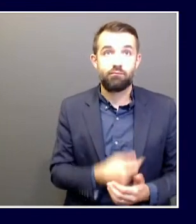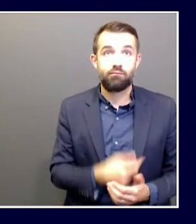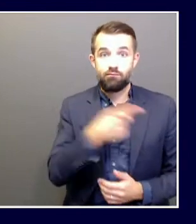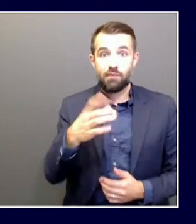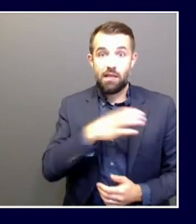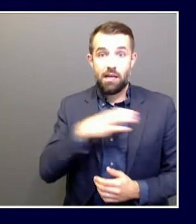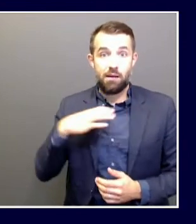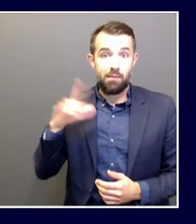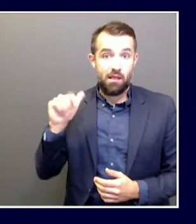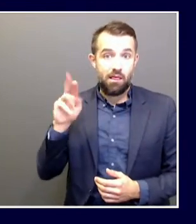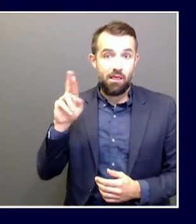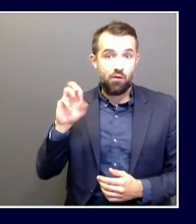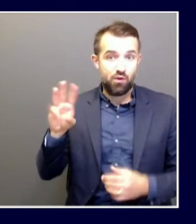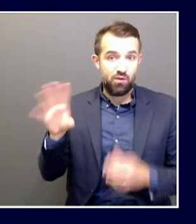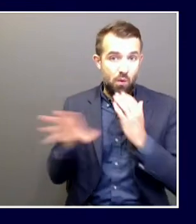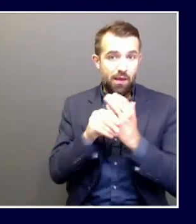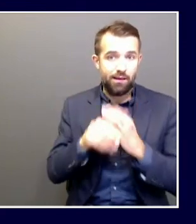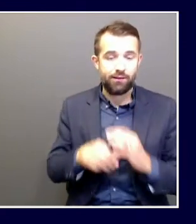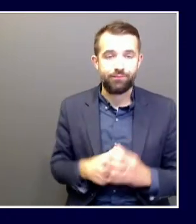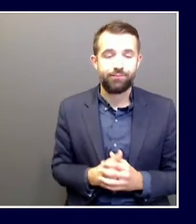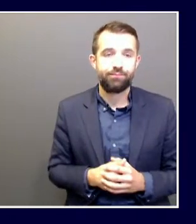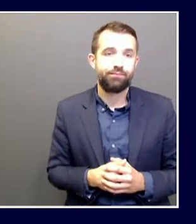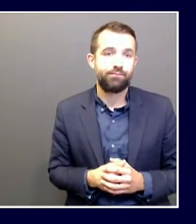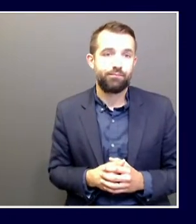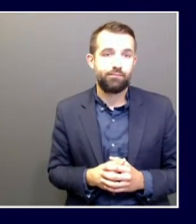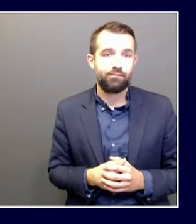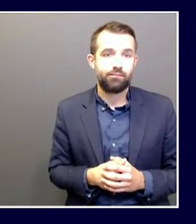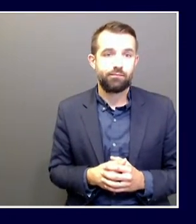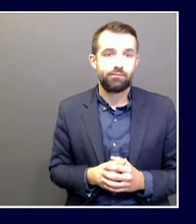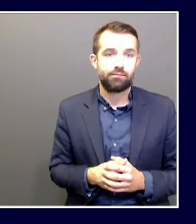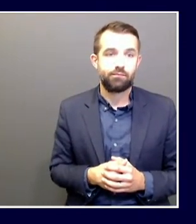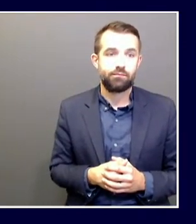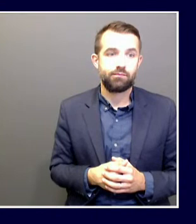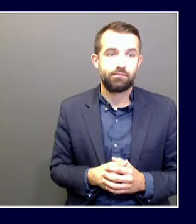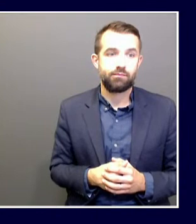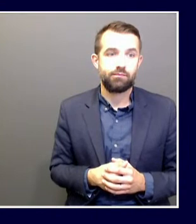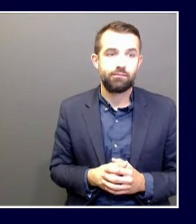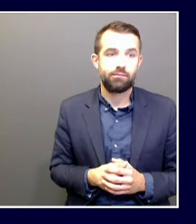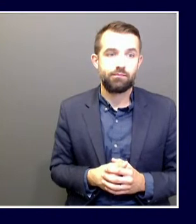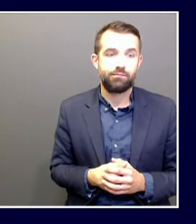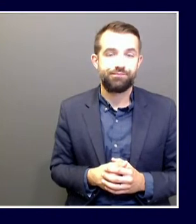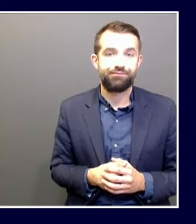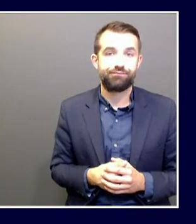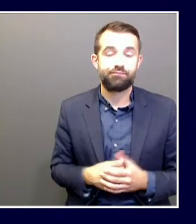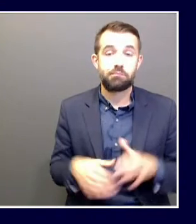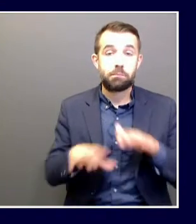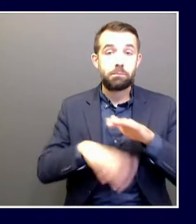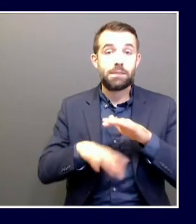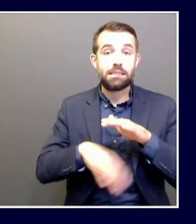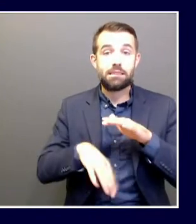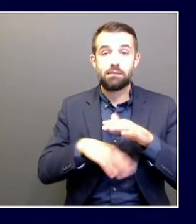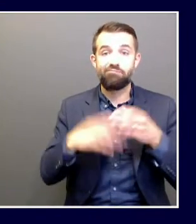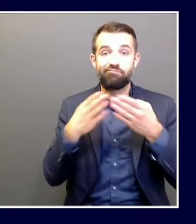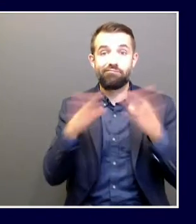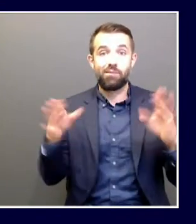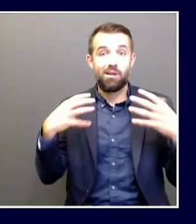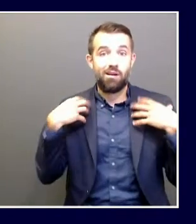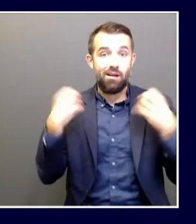Well, the only thing I would add is that we do think that some of the basic public health measures that we do recommend